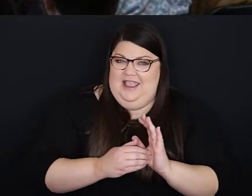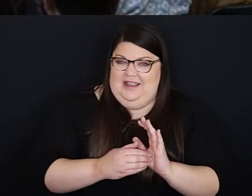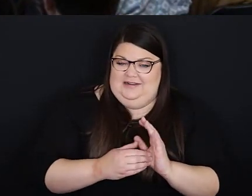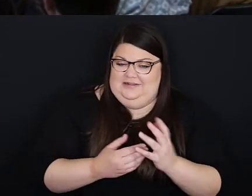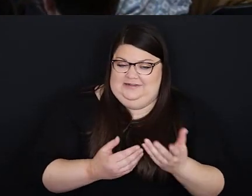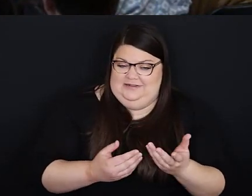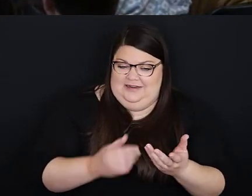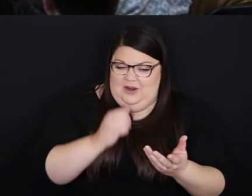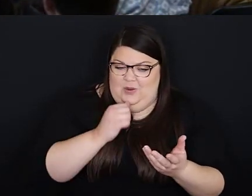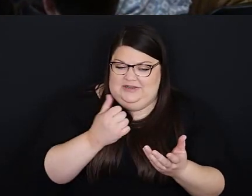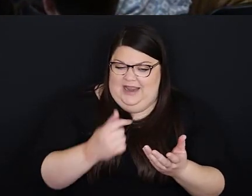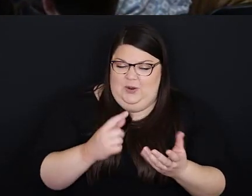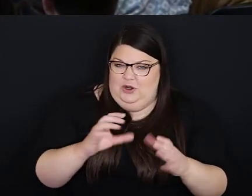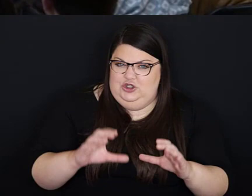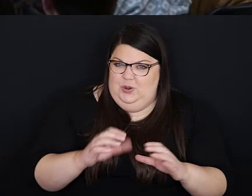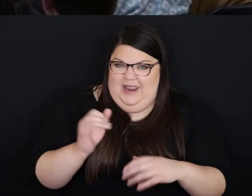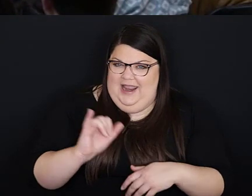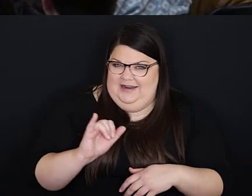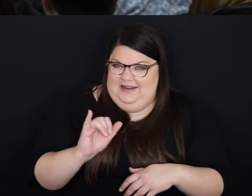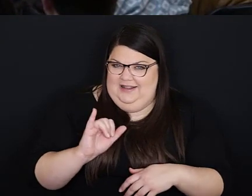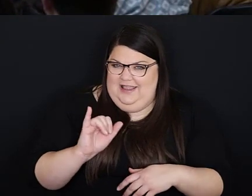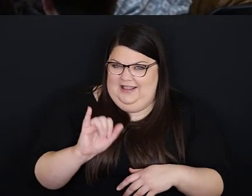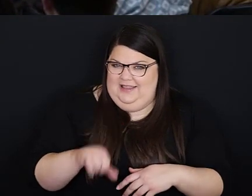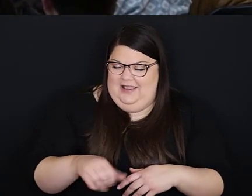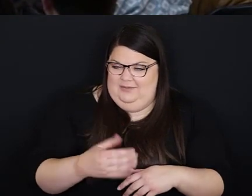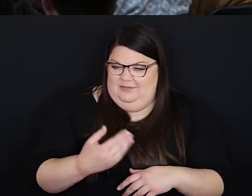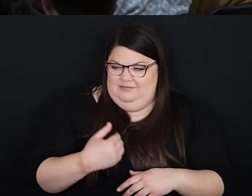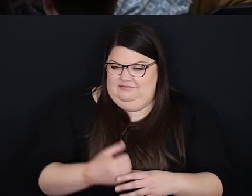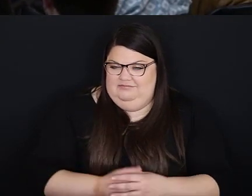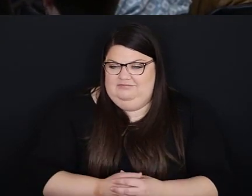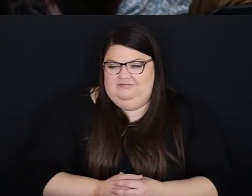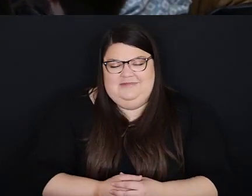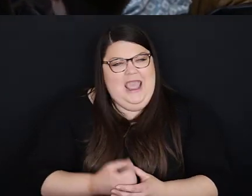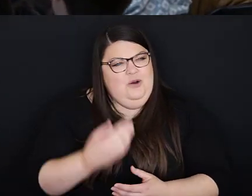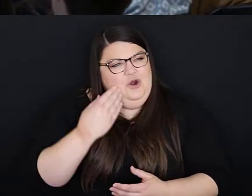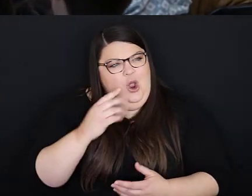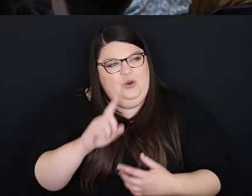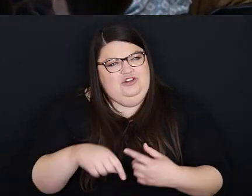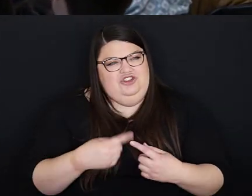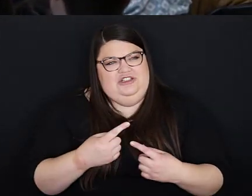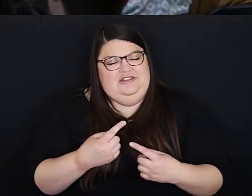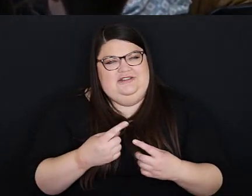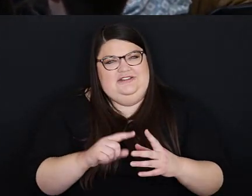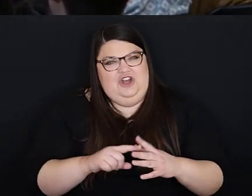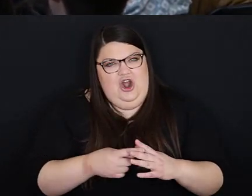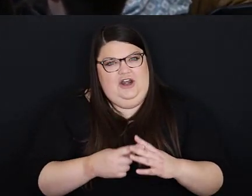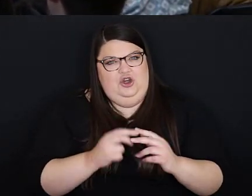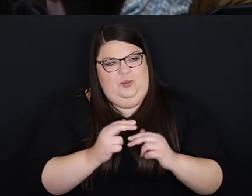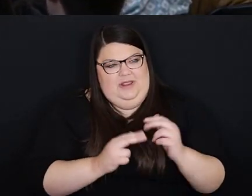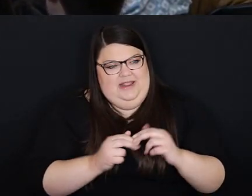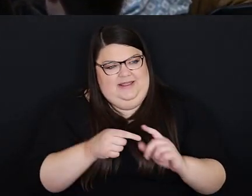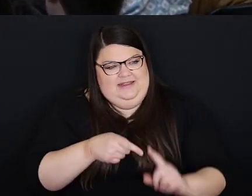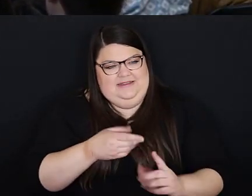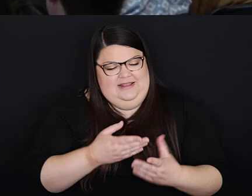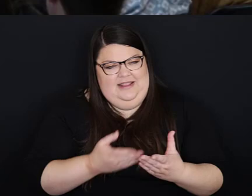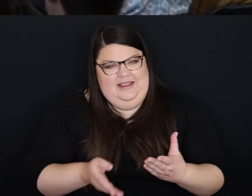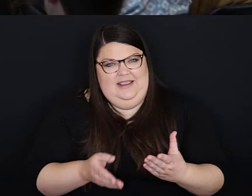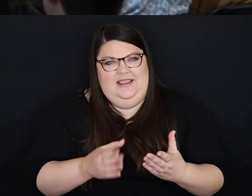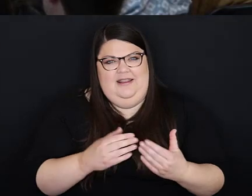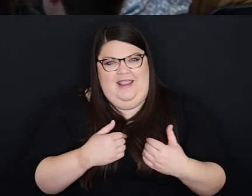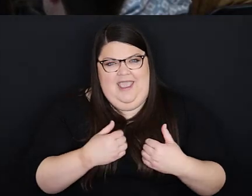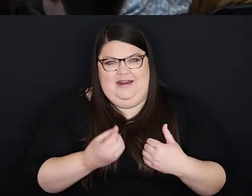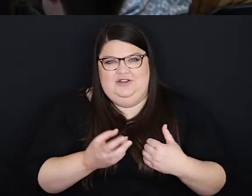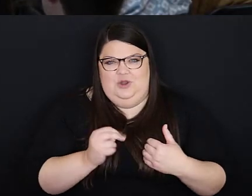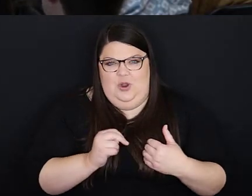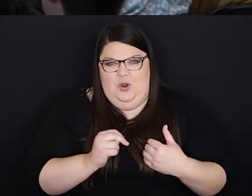again, it was sort of, there wasn't anybody doing anything like that. I don't know. It started building this thing, and